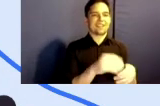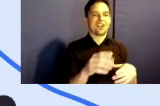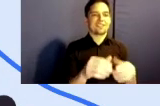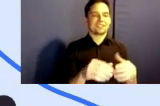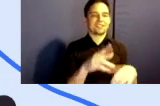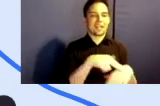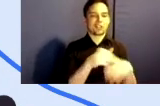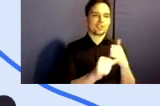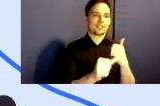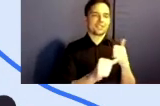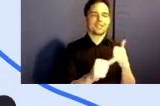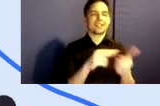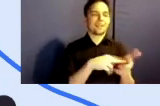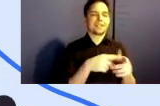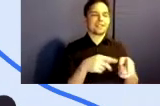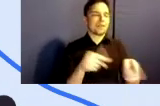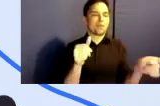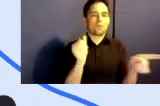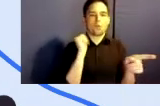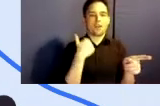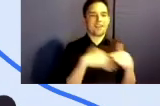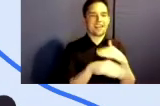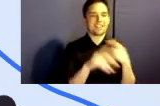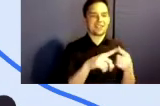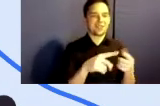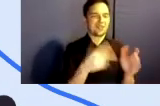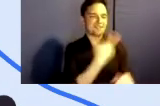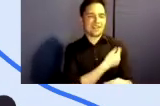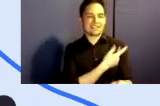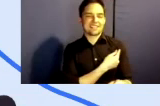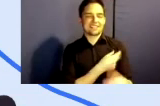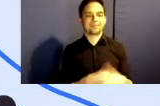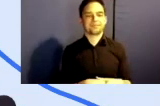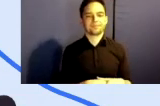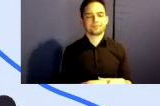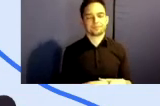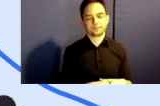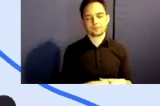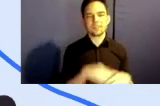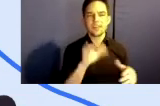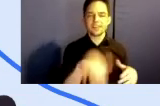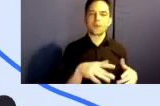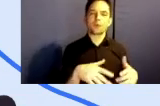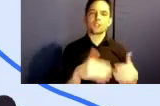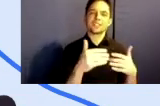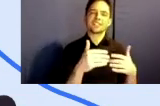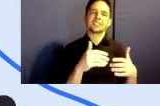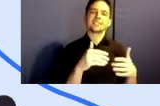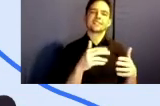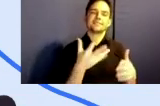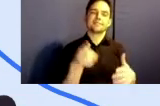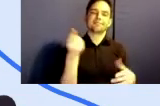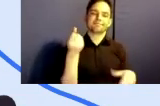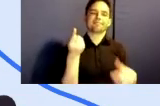to receive the vaccinations. It deprives opportunity of women to receive